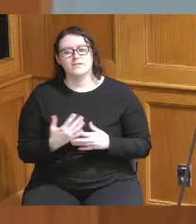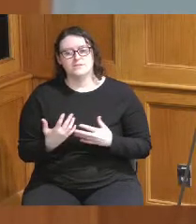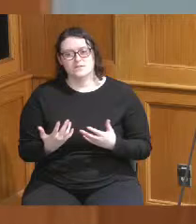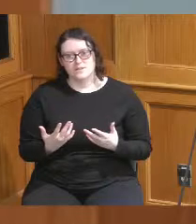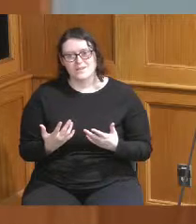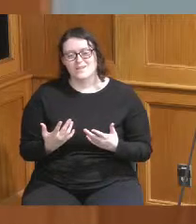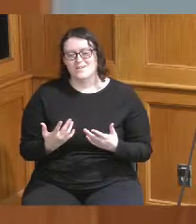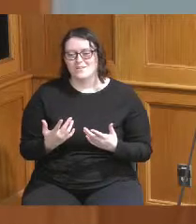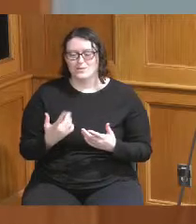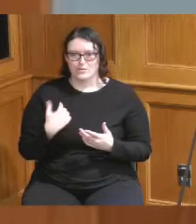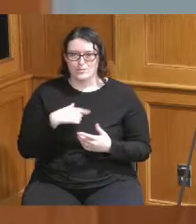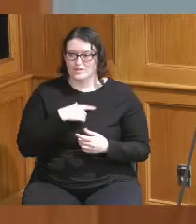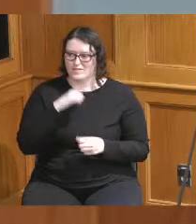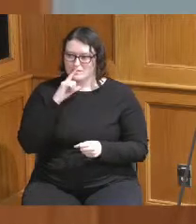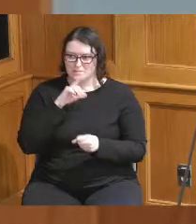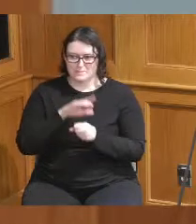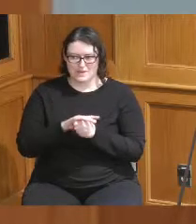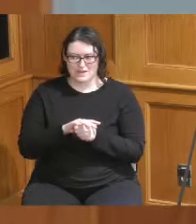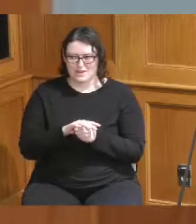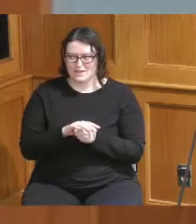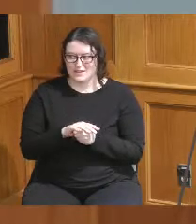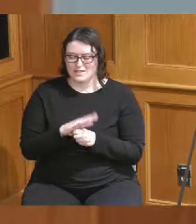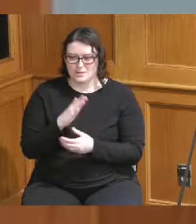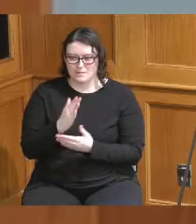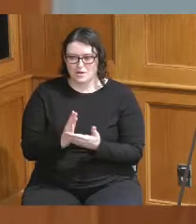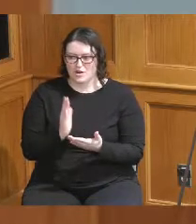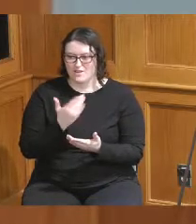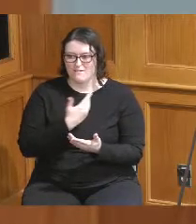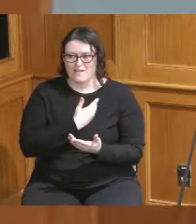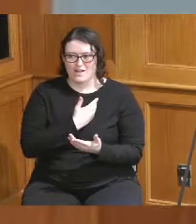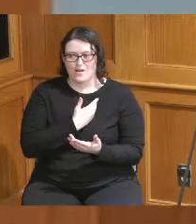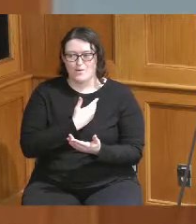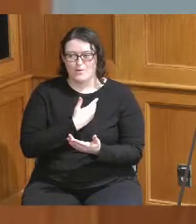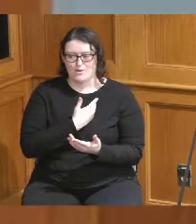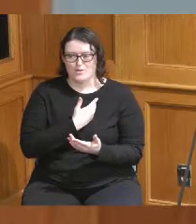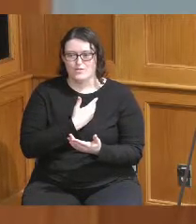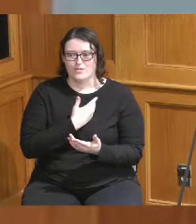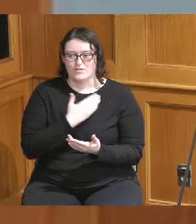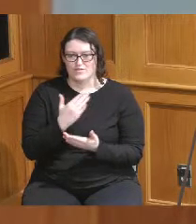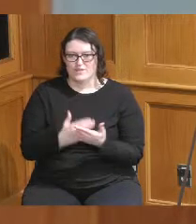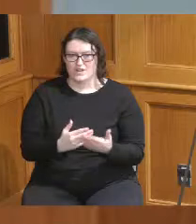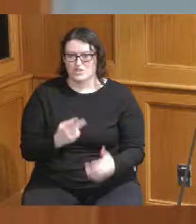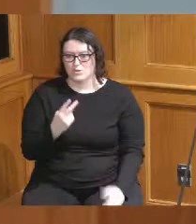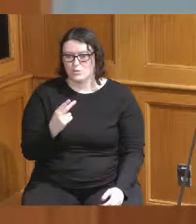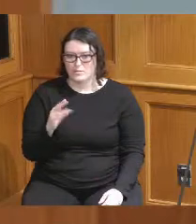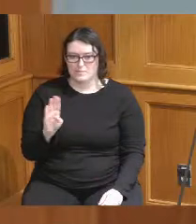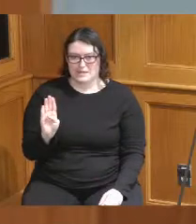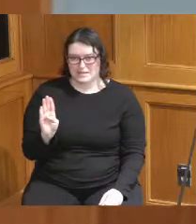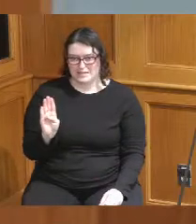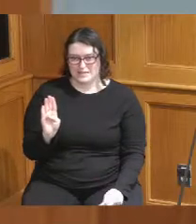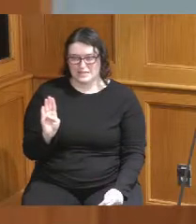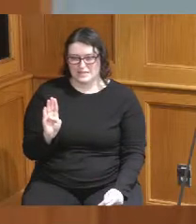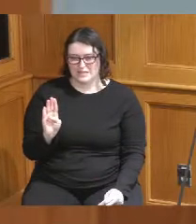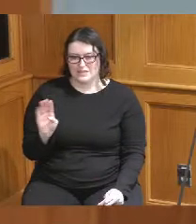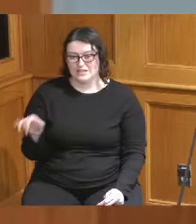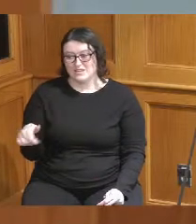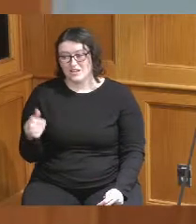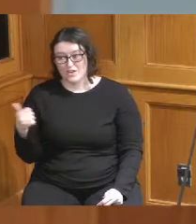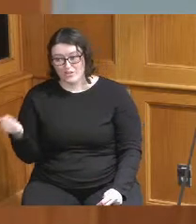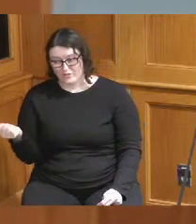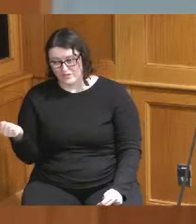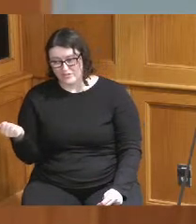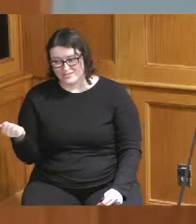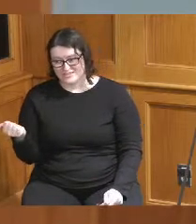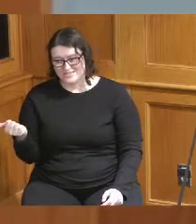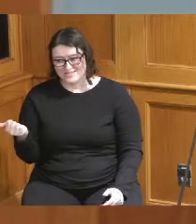have been committed to the regulators as part of our Phase 2B. So the other ones,